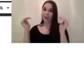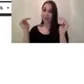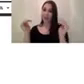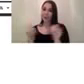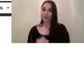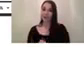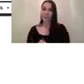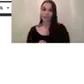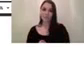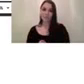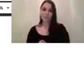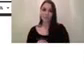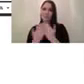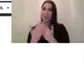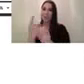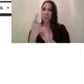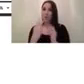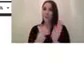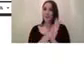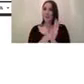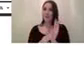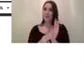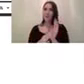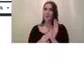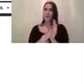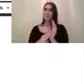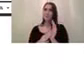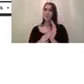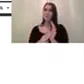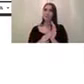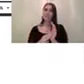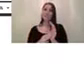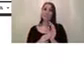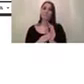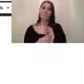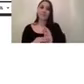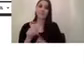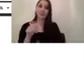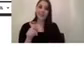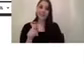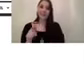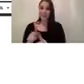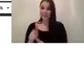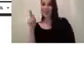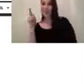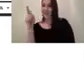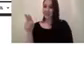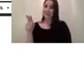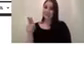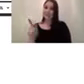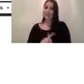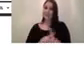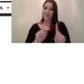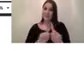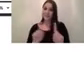more than 1 meter. So having this distance, having this difference